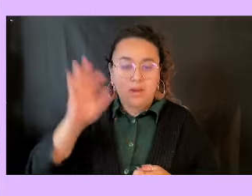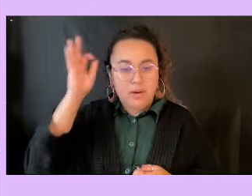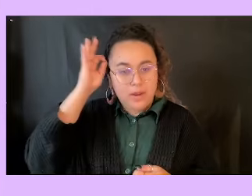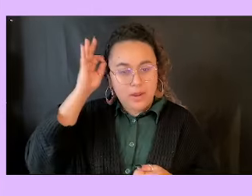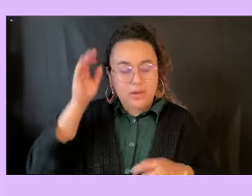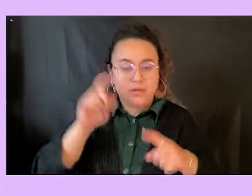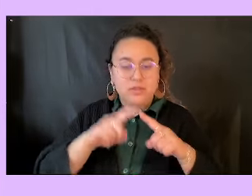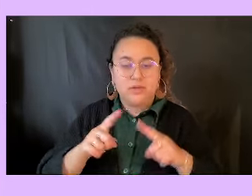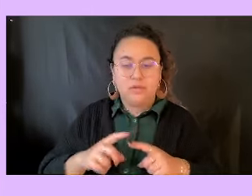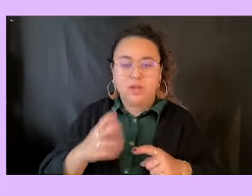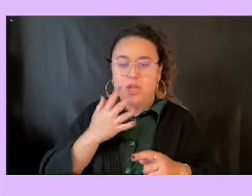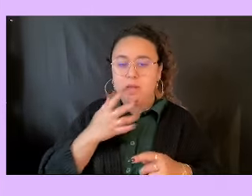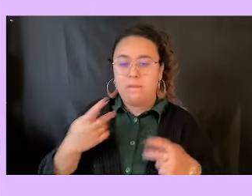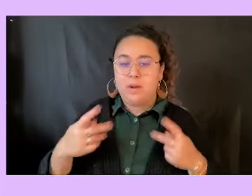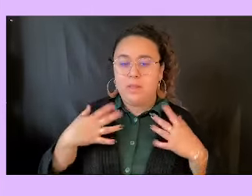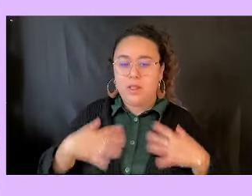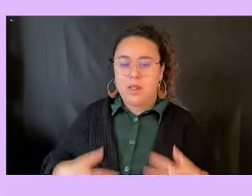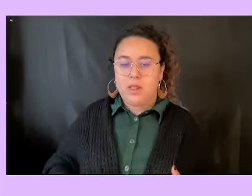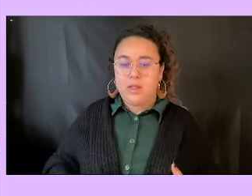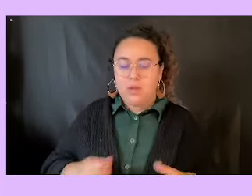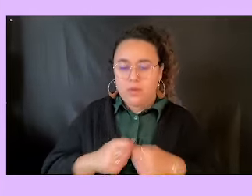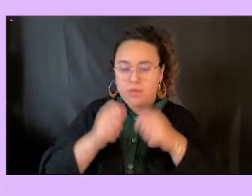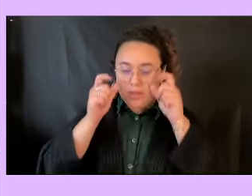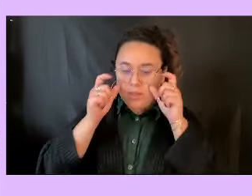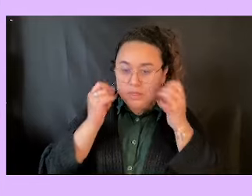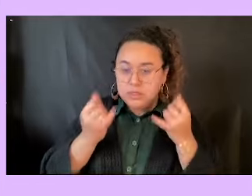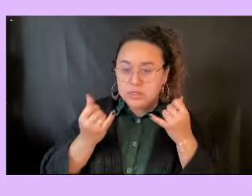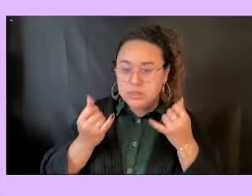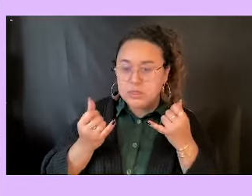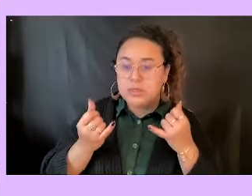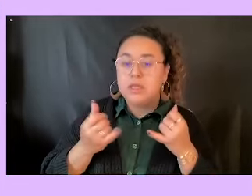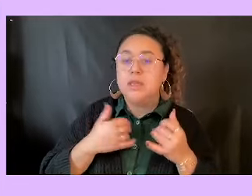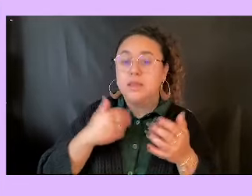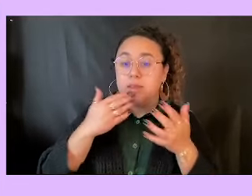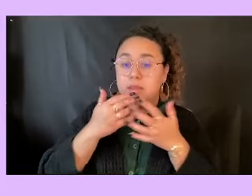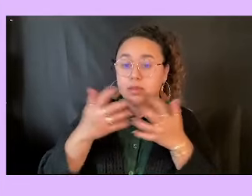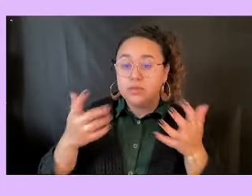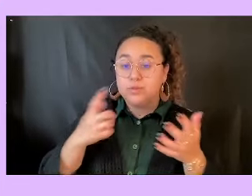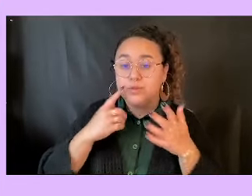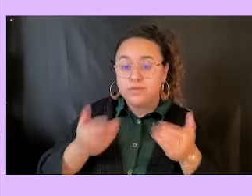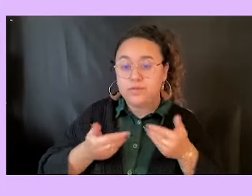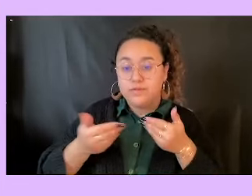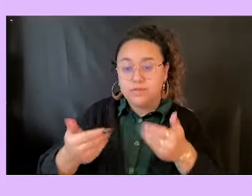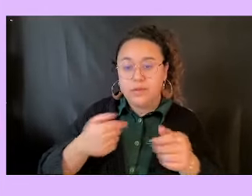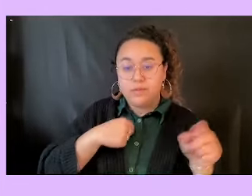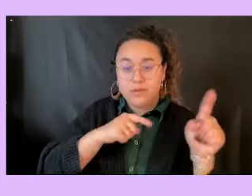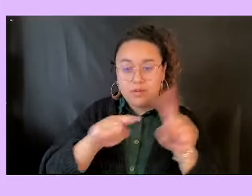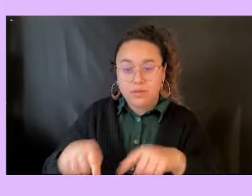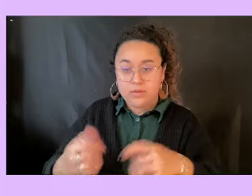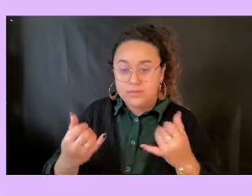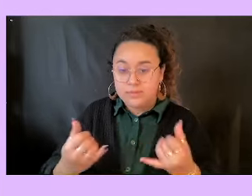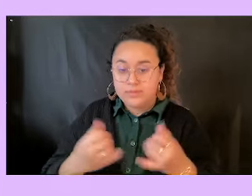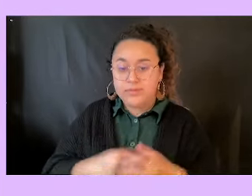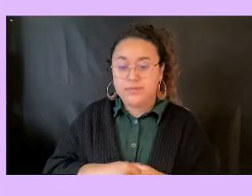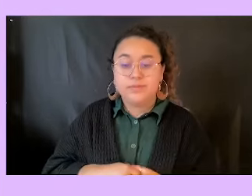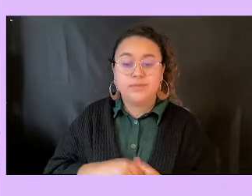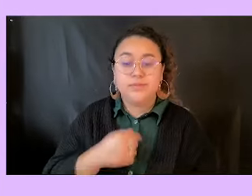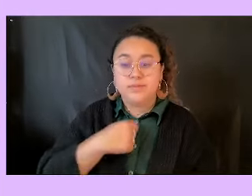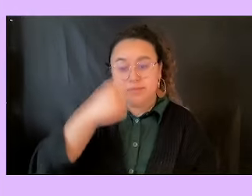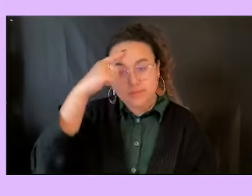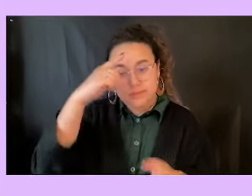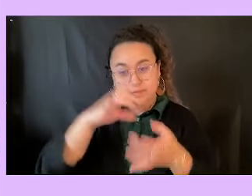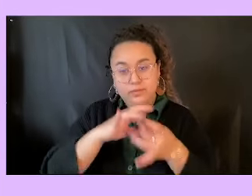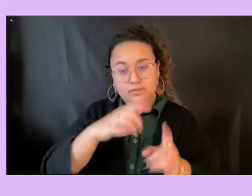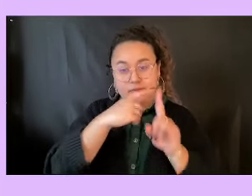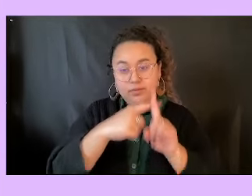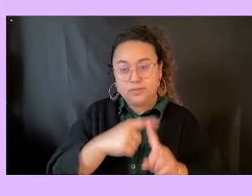of purple today with some glasses. Thank you for having me here. I think when I think of bright spots, I